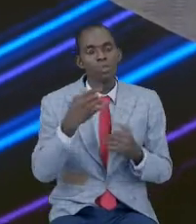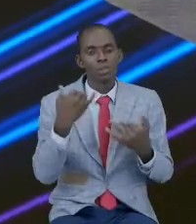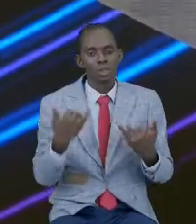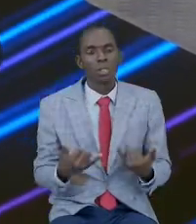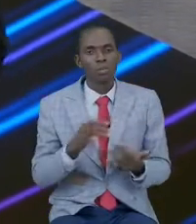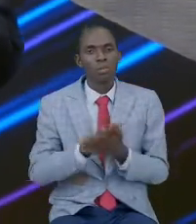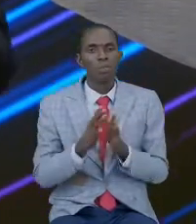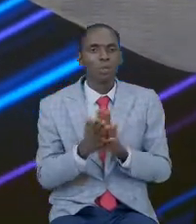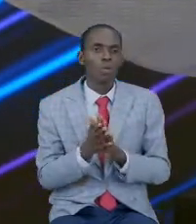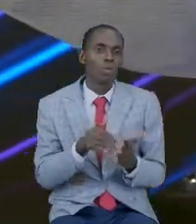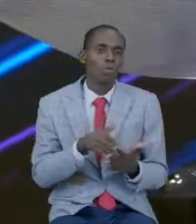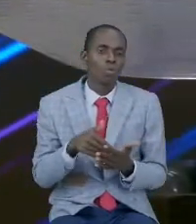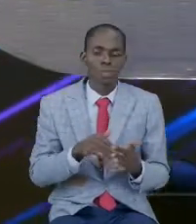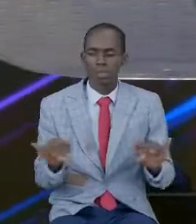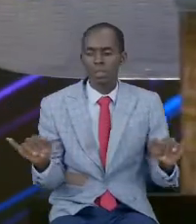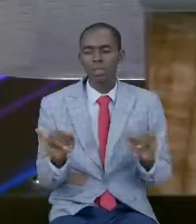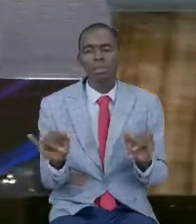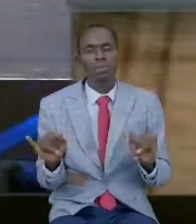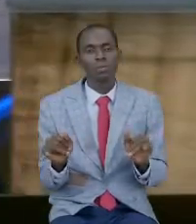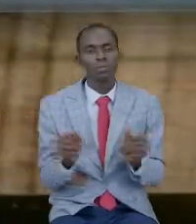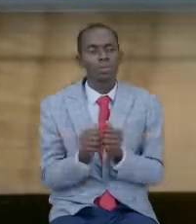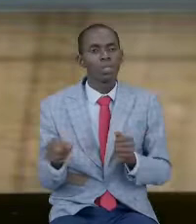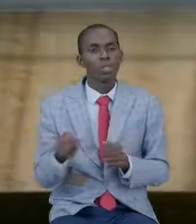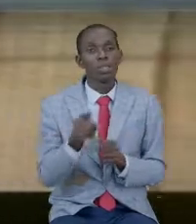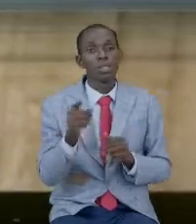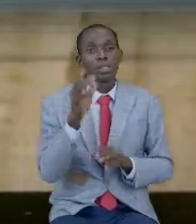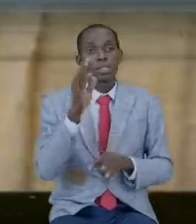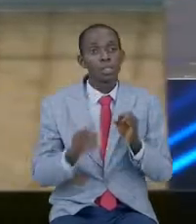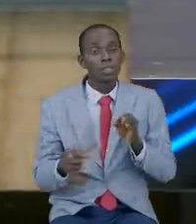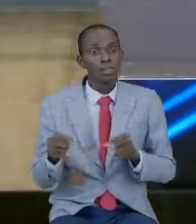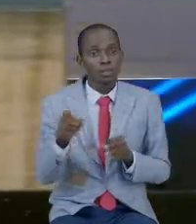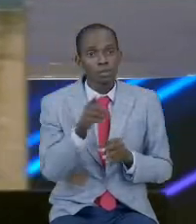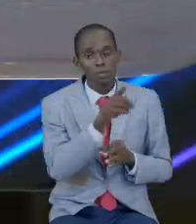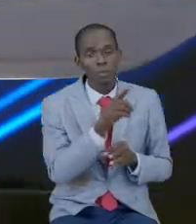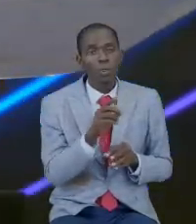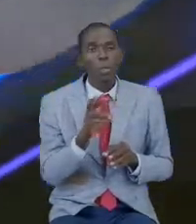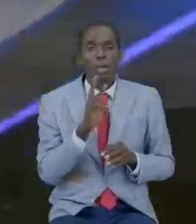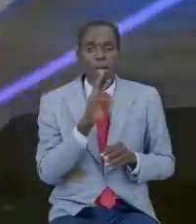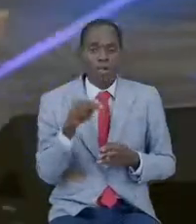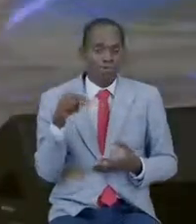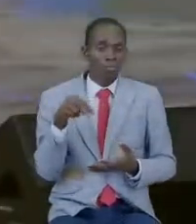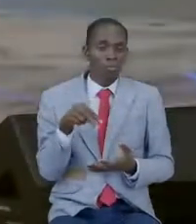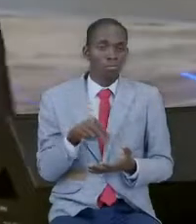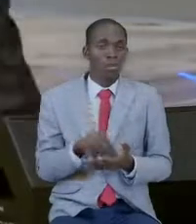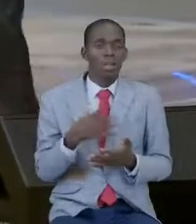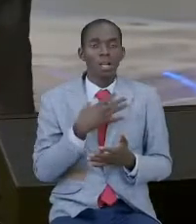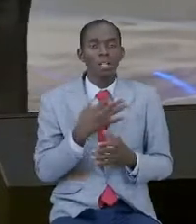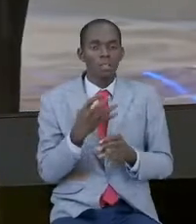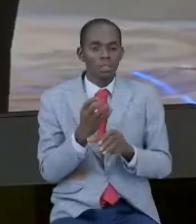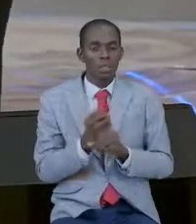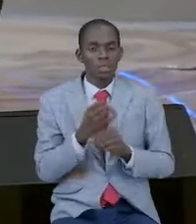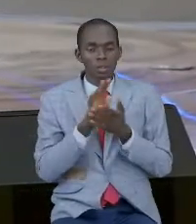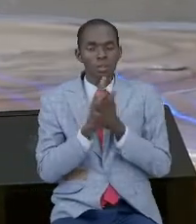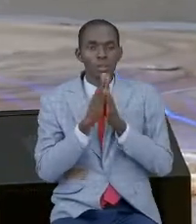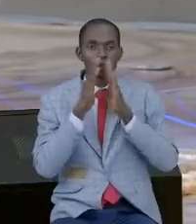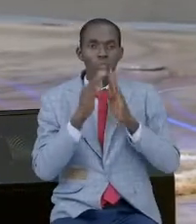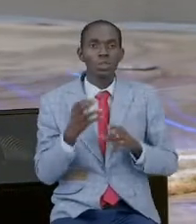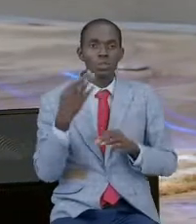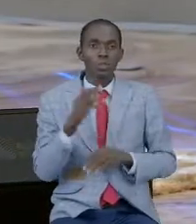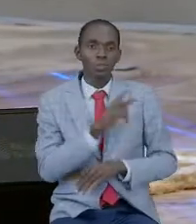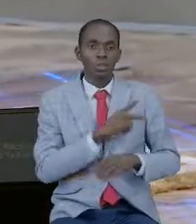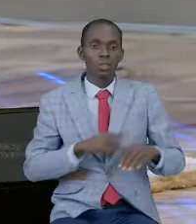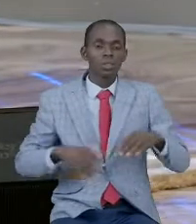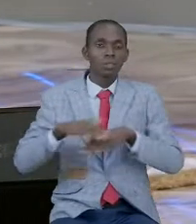them. If you are up and you are for the peace of the kingdom, you're not going to allow the